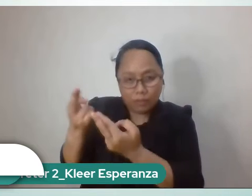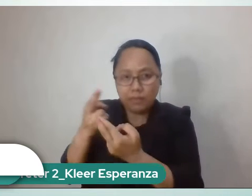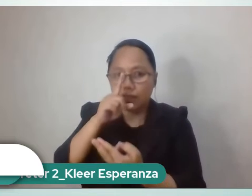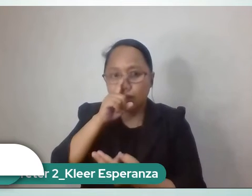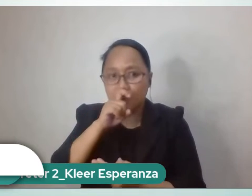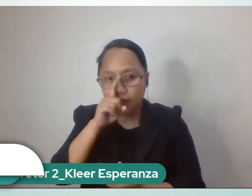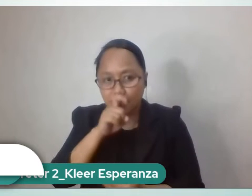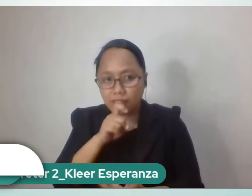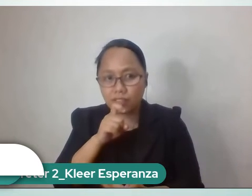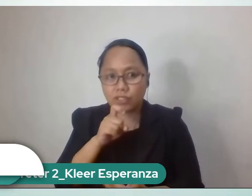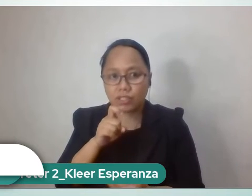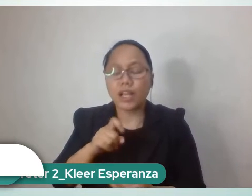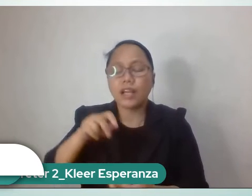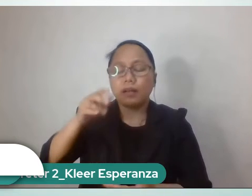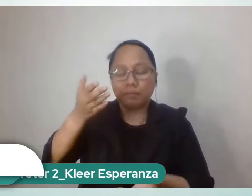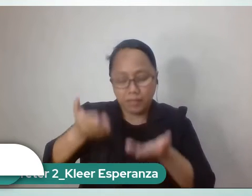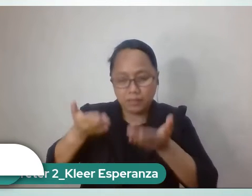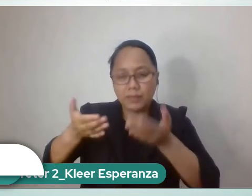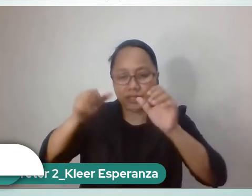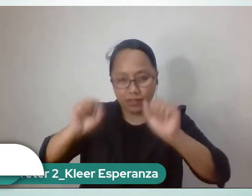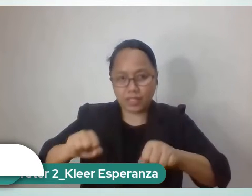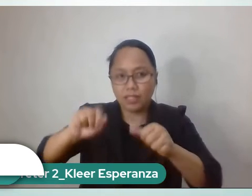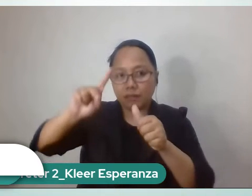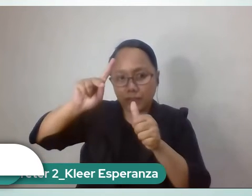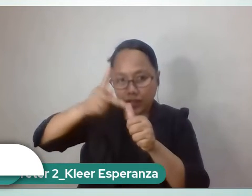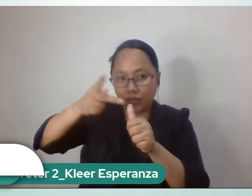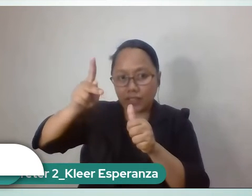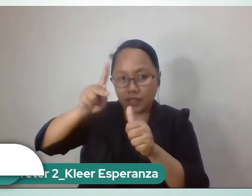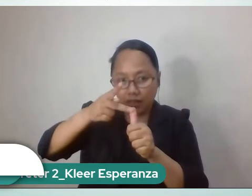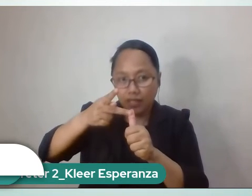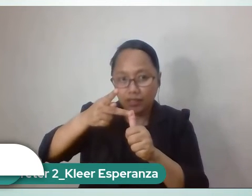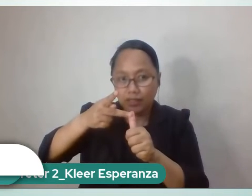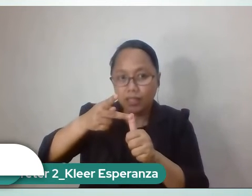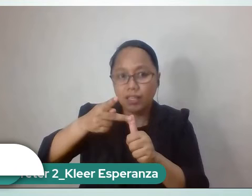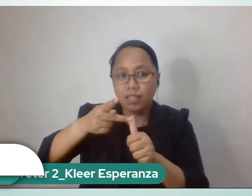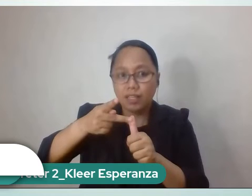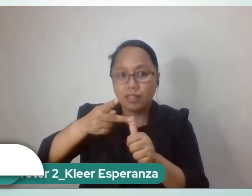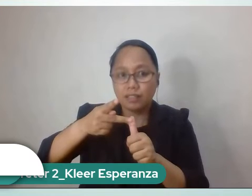and prioritize the age where we know that we can have